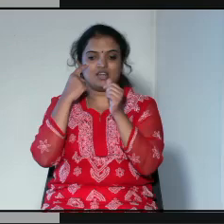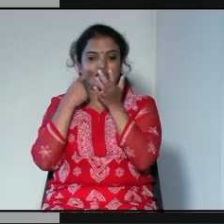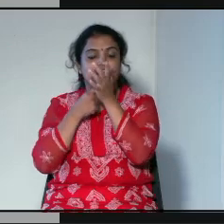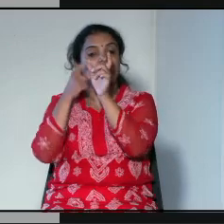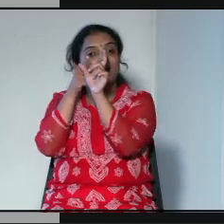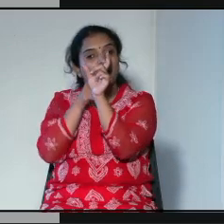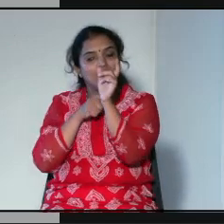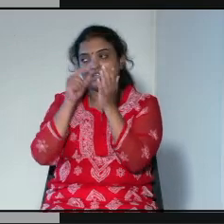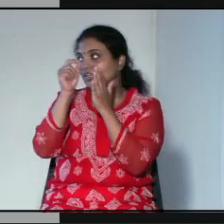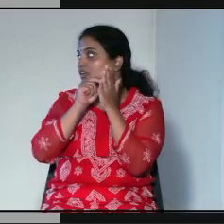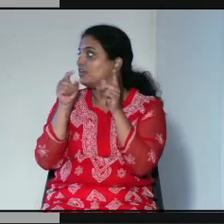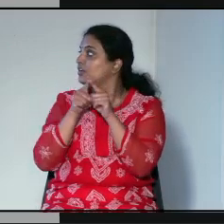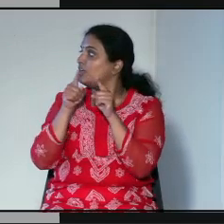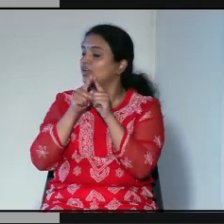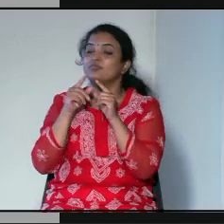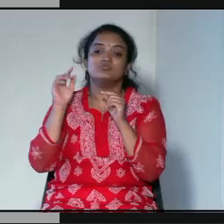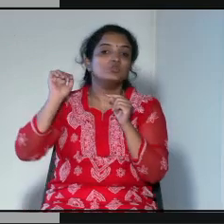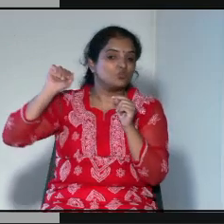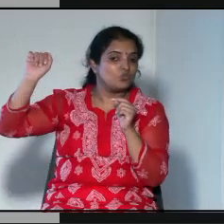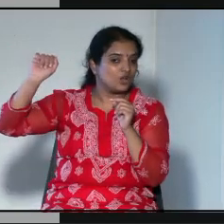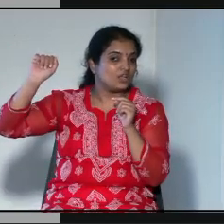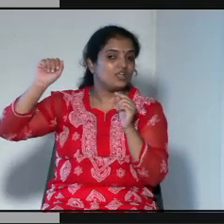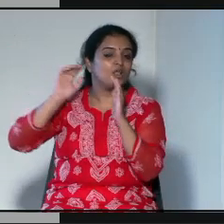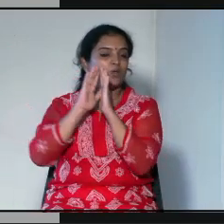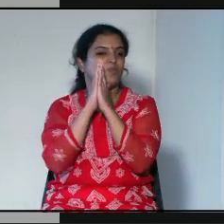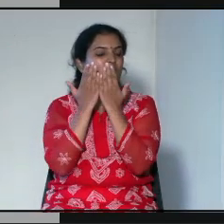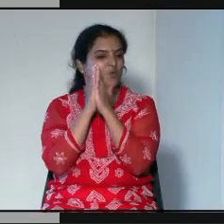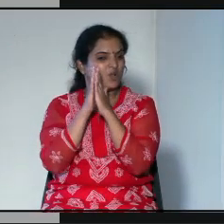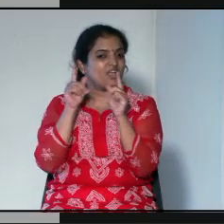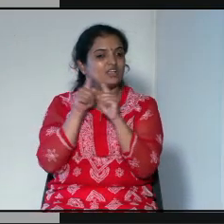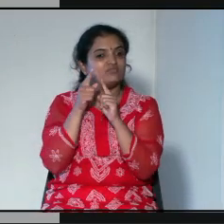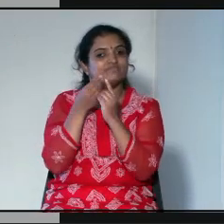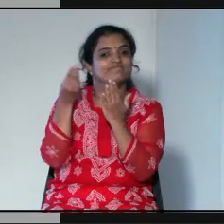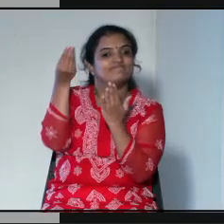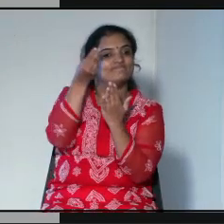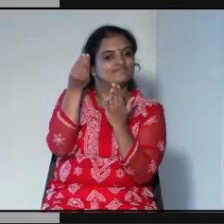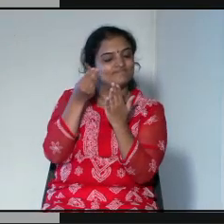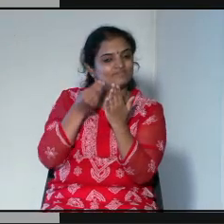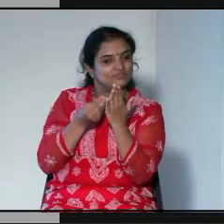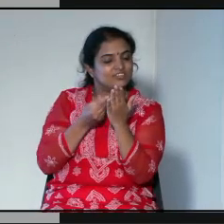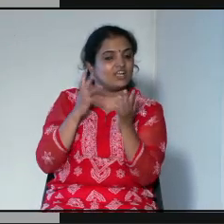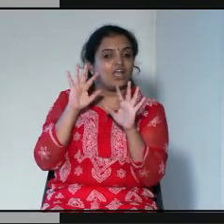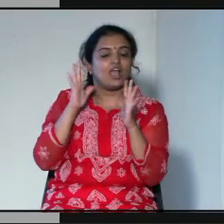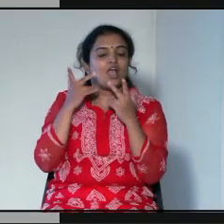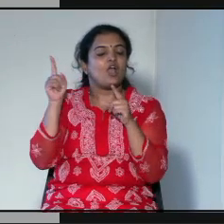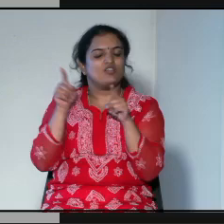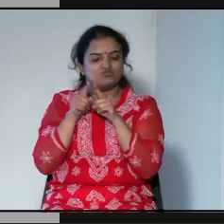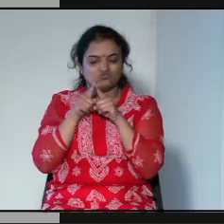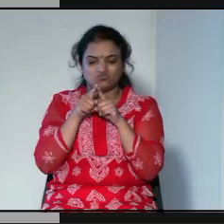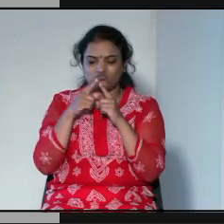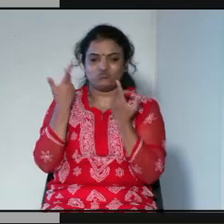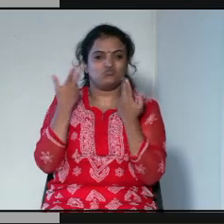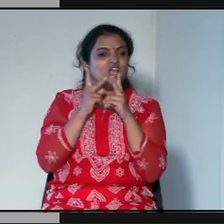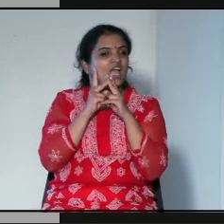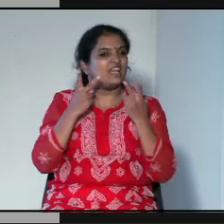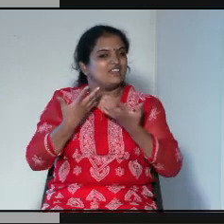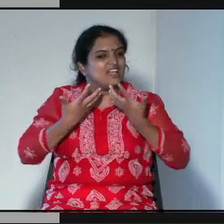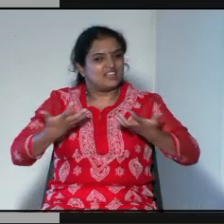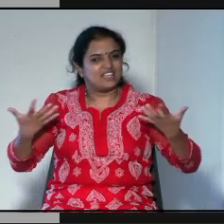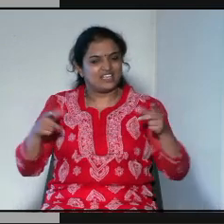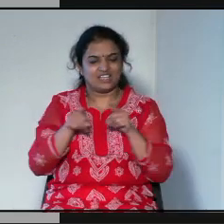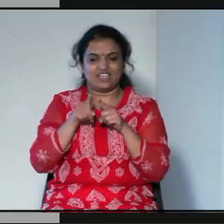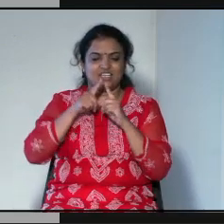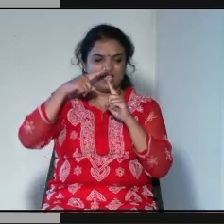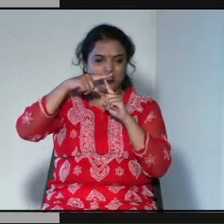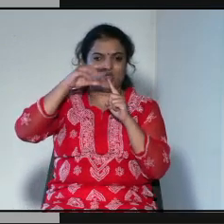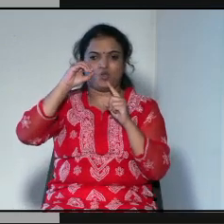but also a drawing pad, which he filled with drawings of objects, motifs, working tools, and processes in lieu of